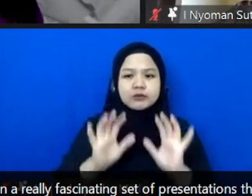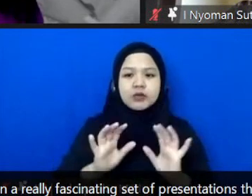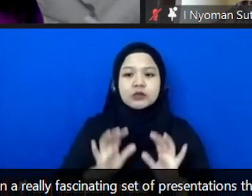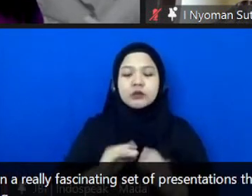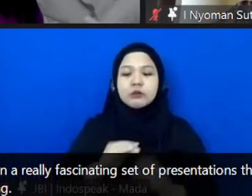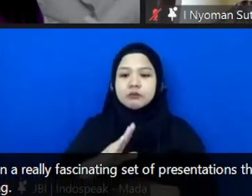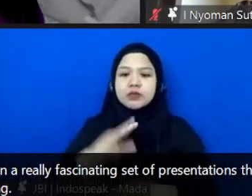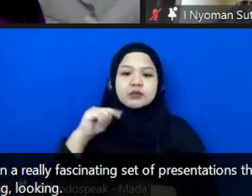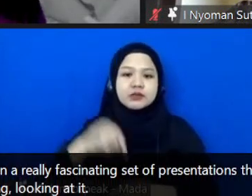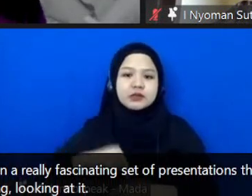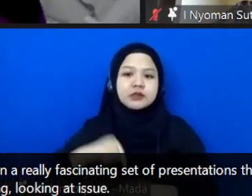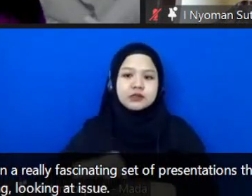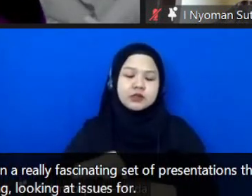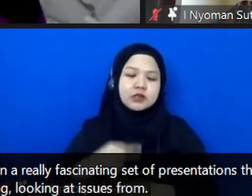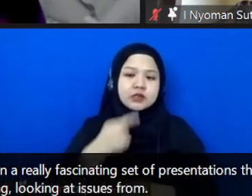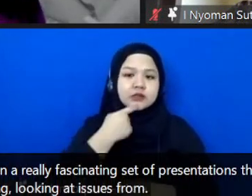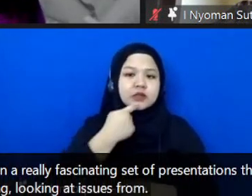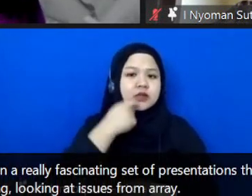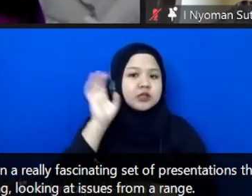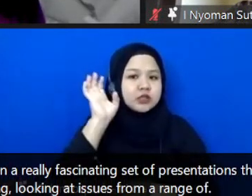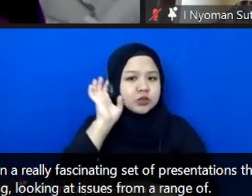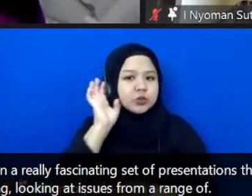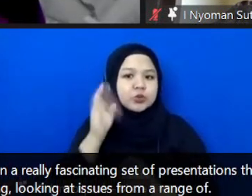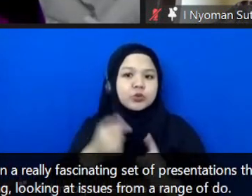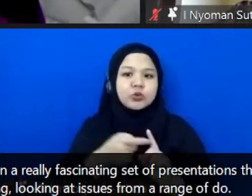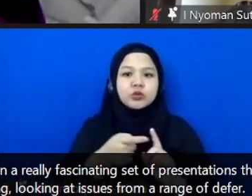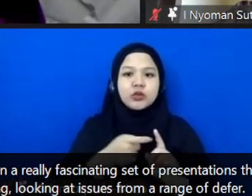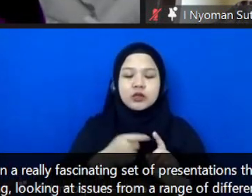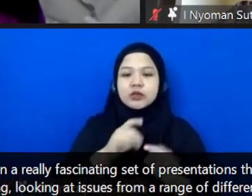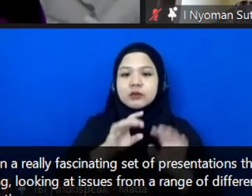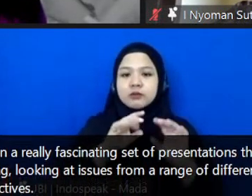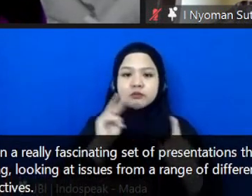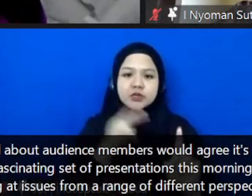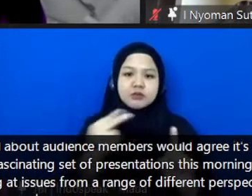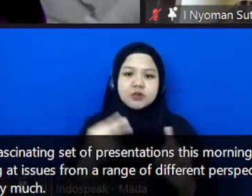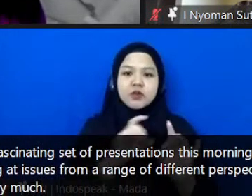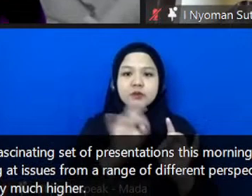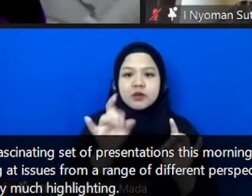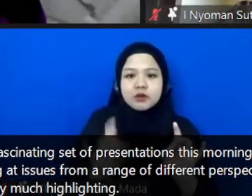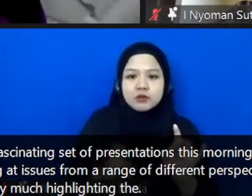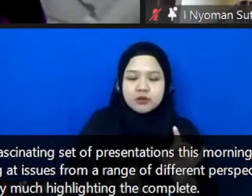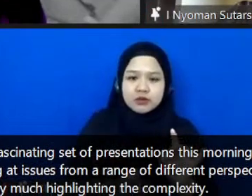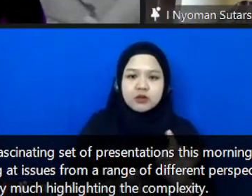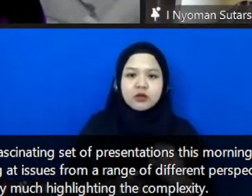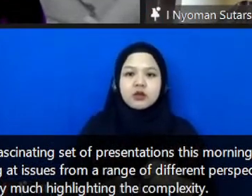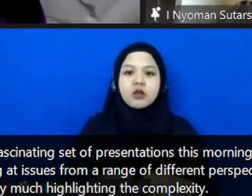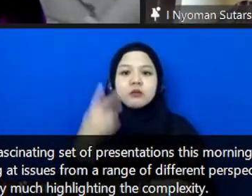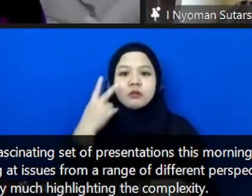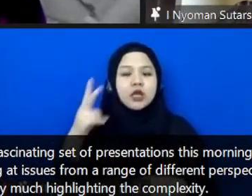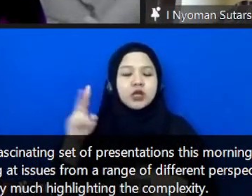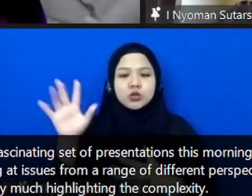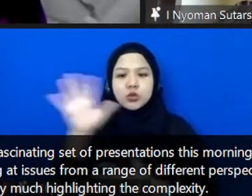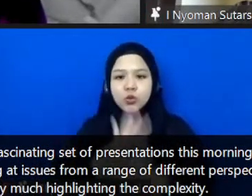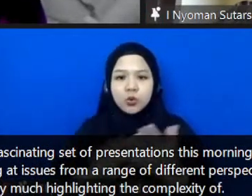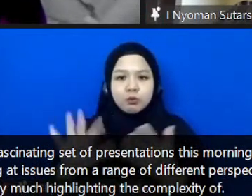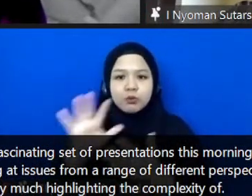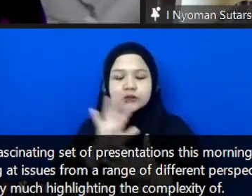morning, looking at issues from a range of different perspectives, but very much highlighting the complexity